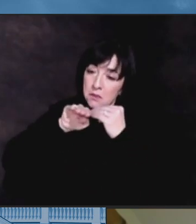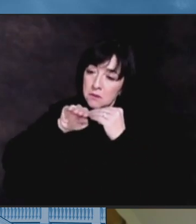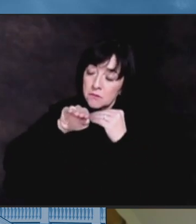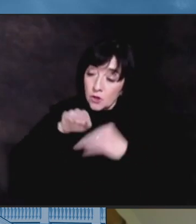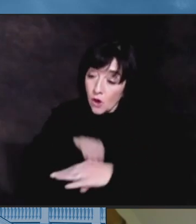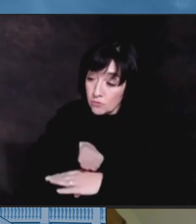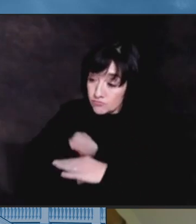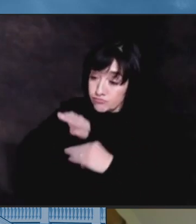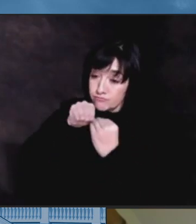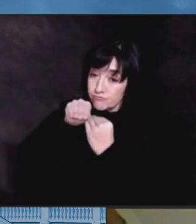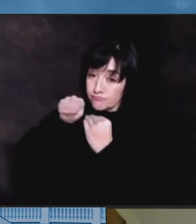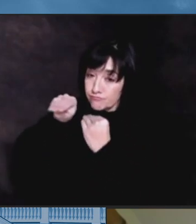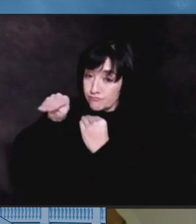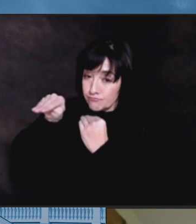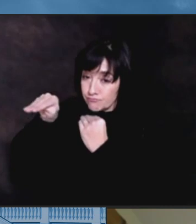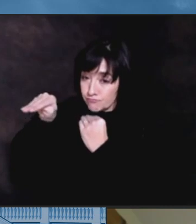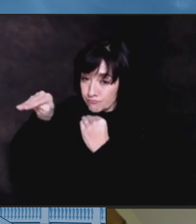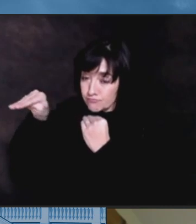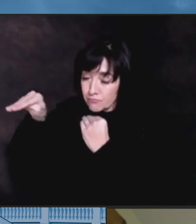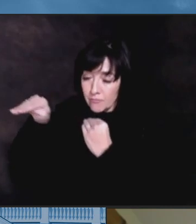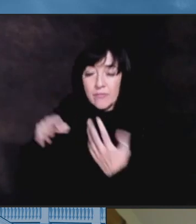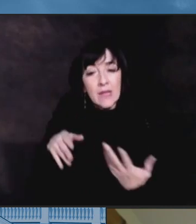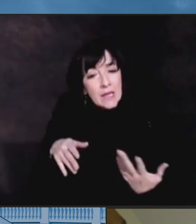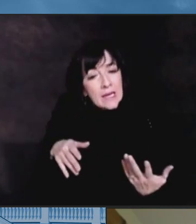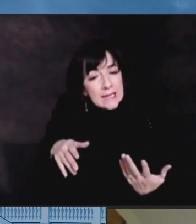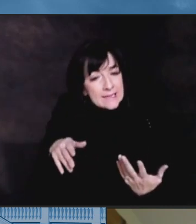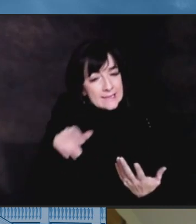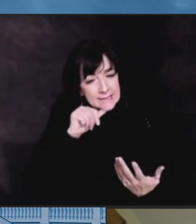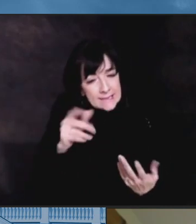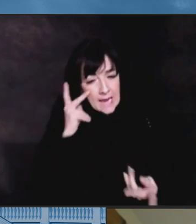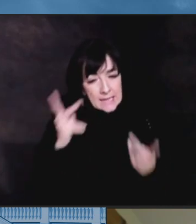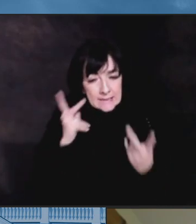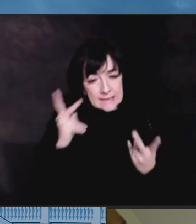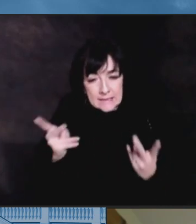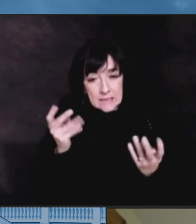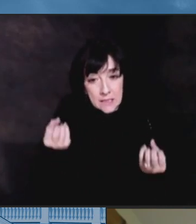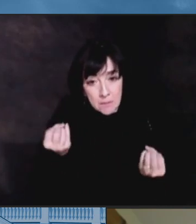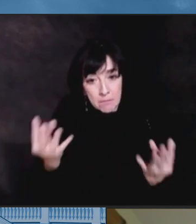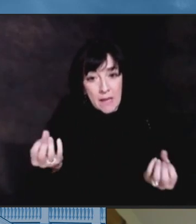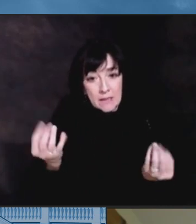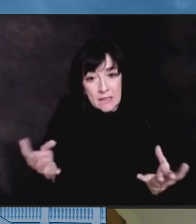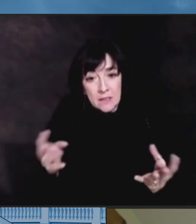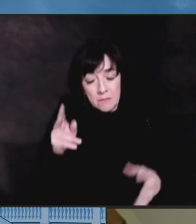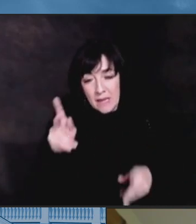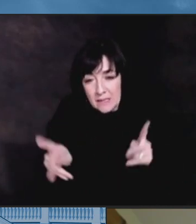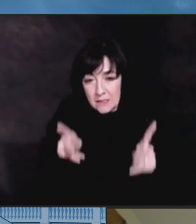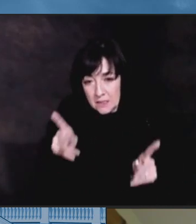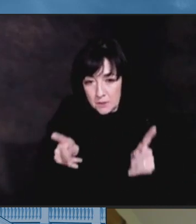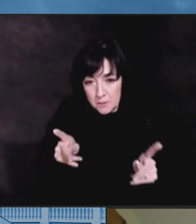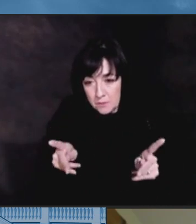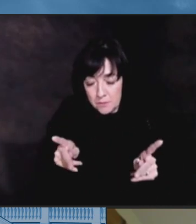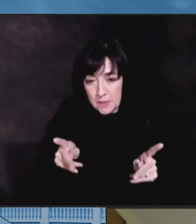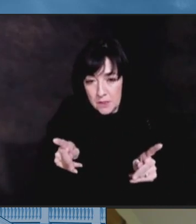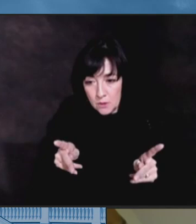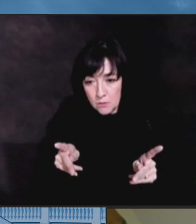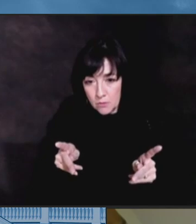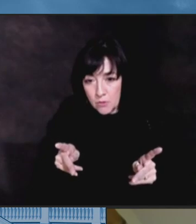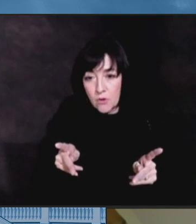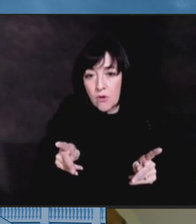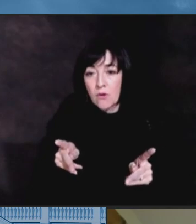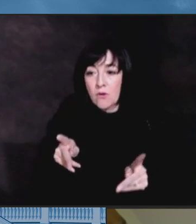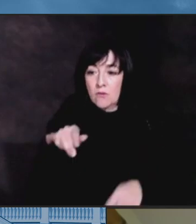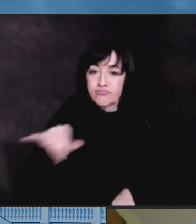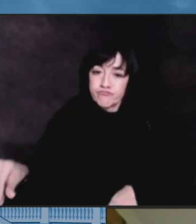is that we're not seeing as many people who are as ill, who are requiring the ICU, who